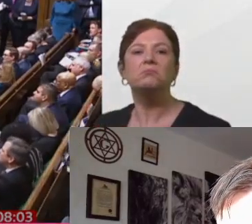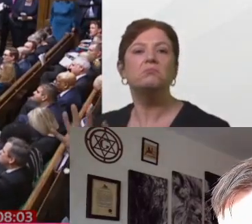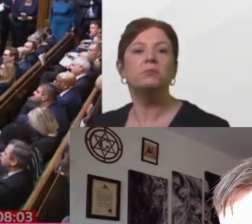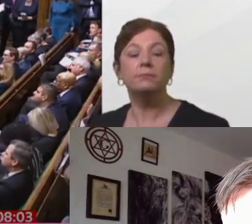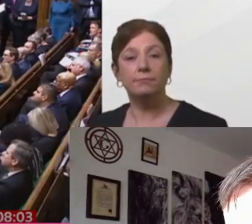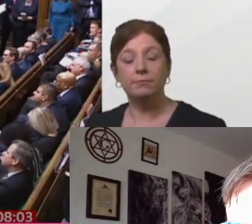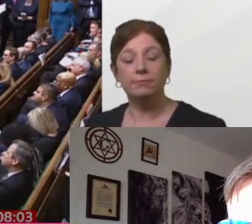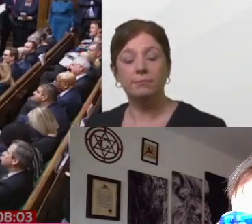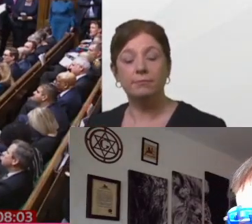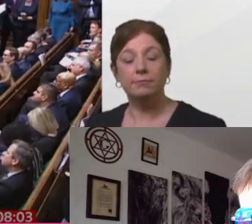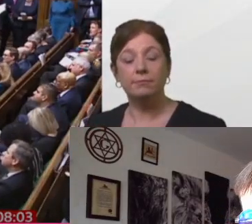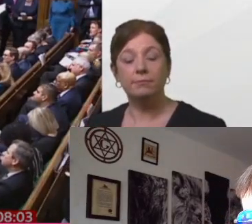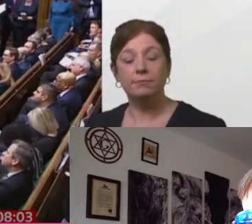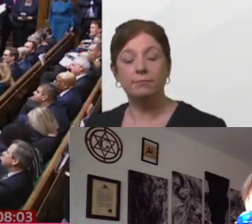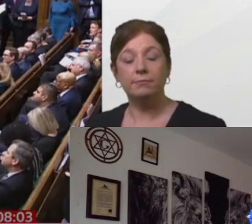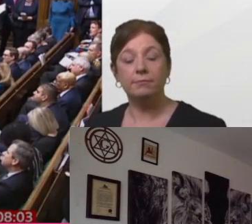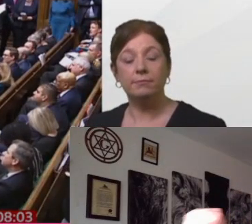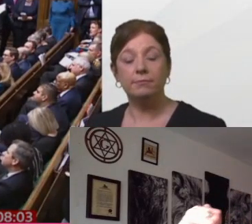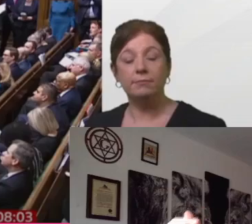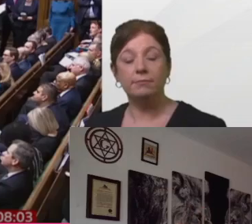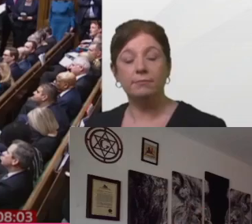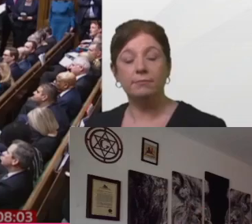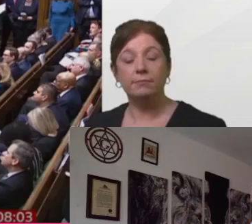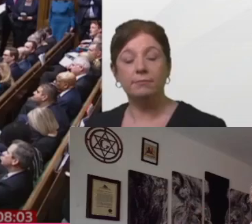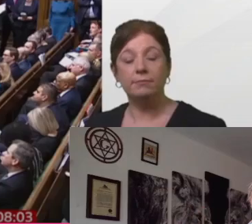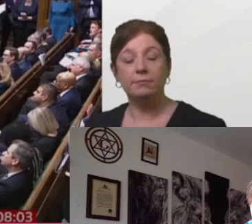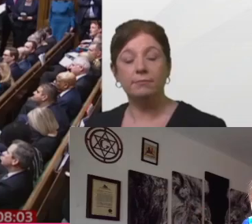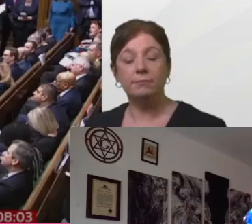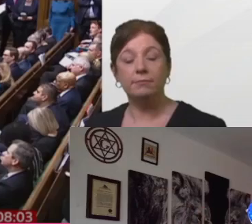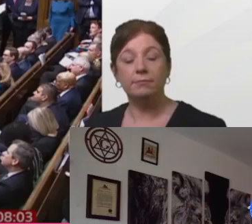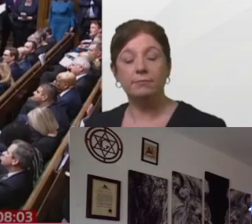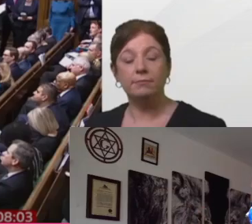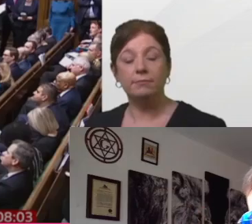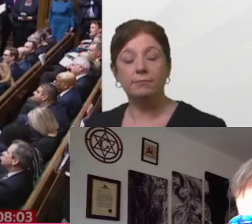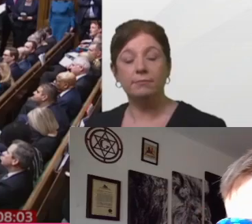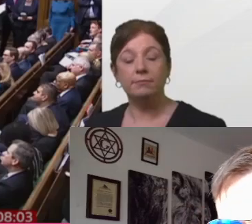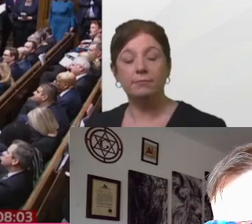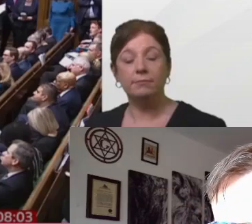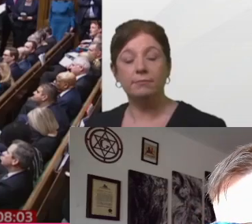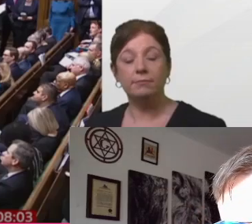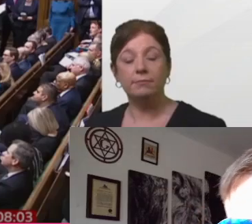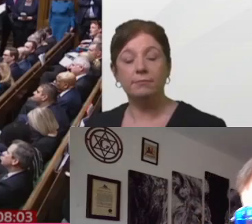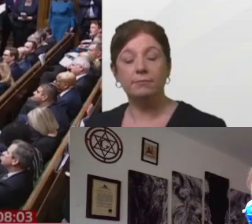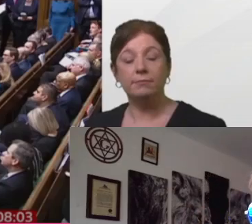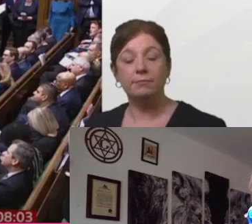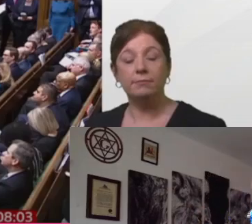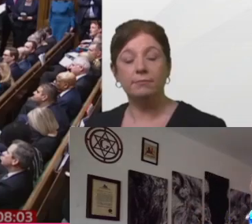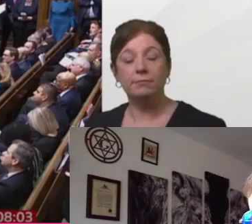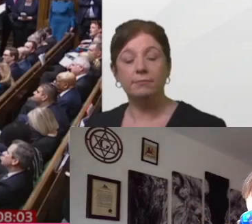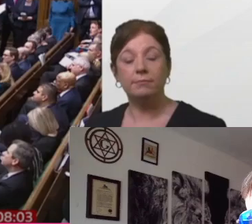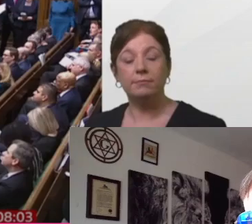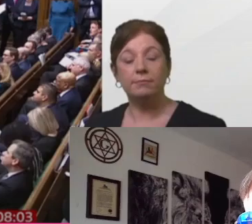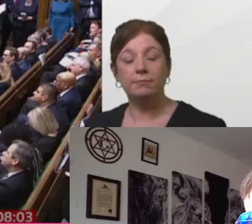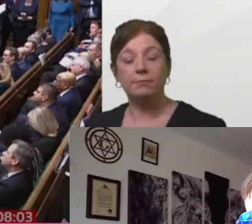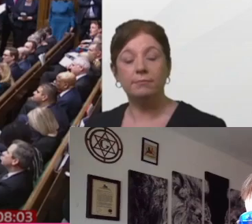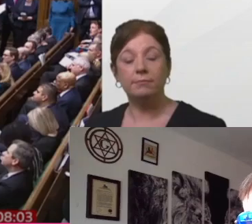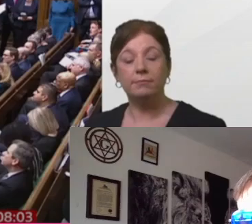our values? What the fuck is British values? Bumping Parliament? Sleazing all over the world? Soft